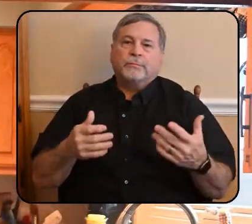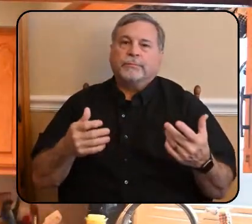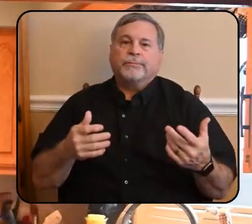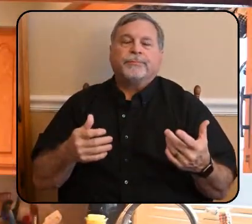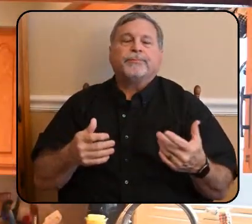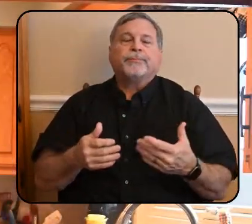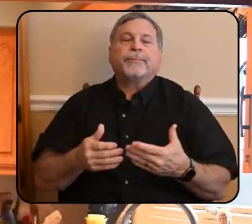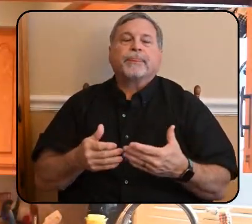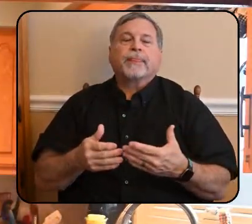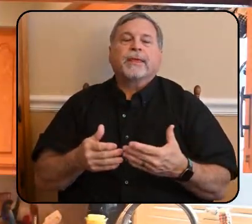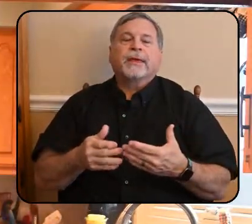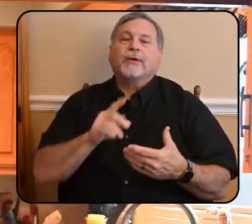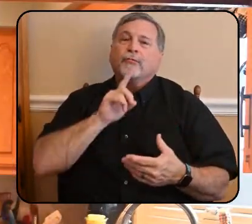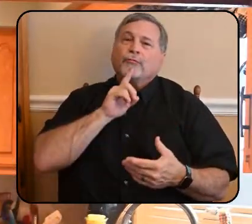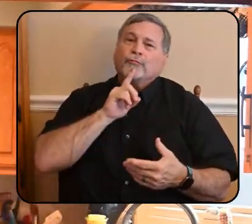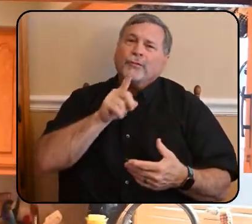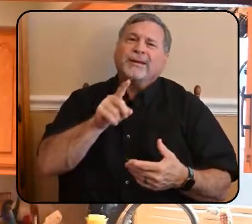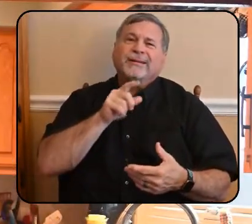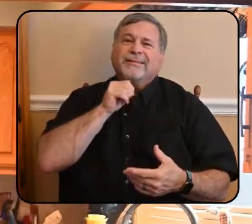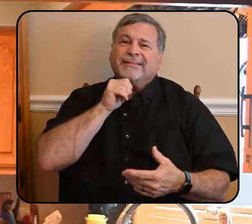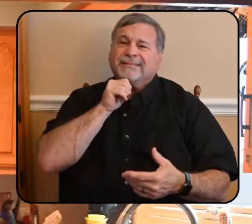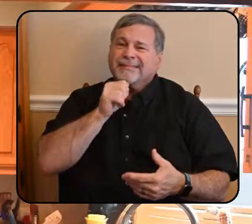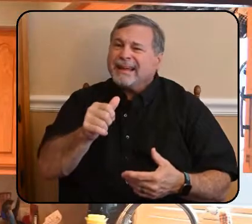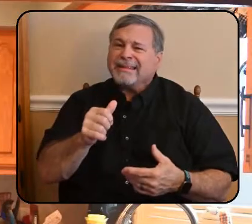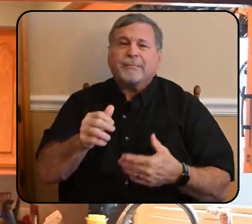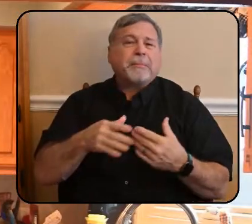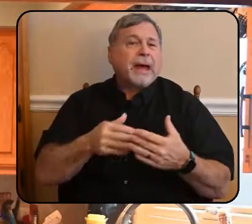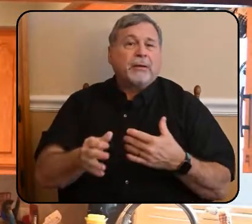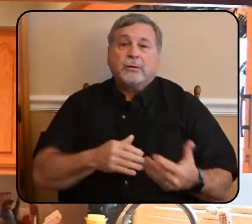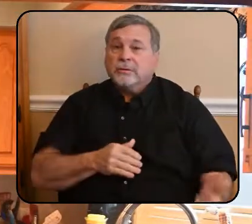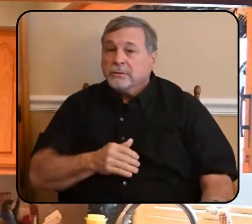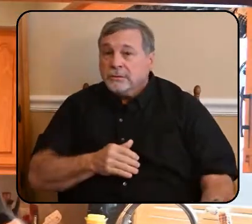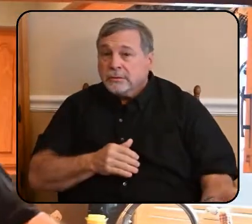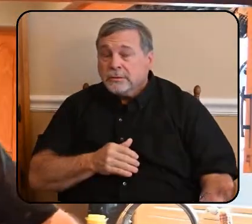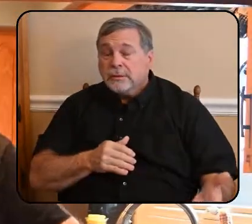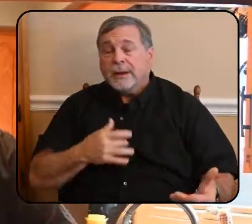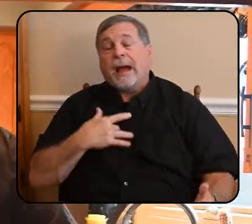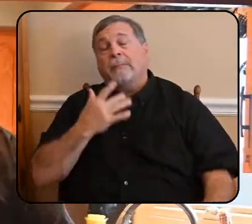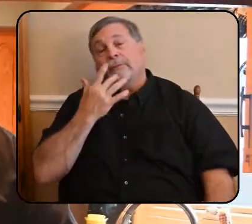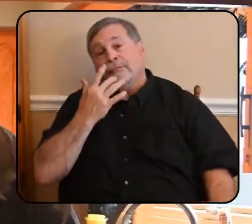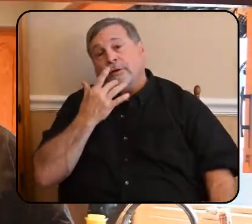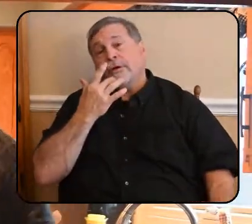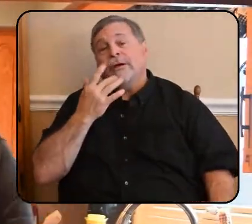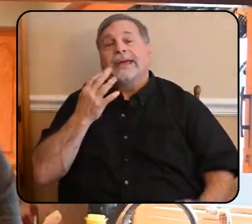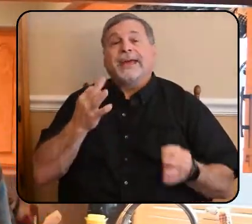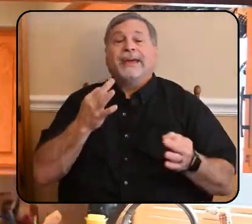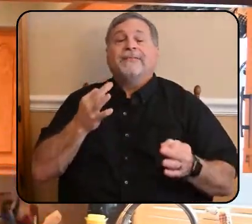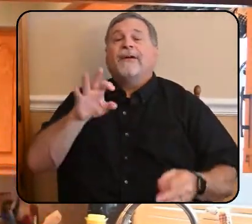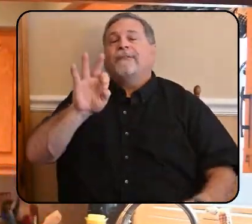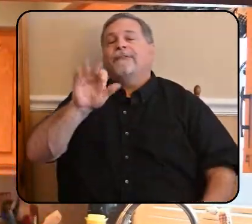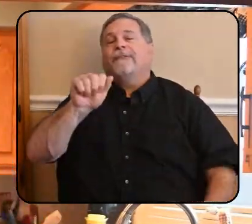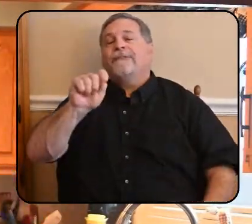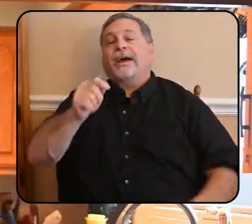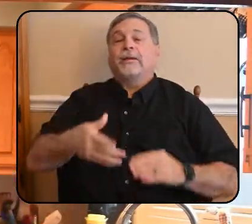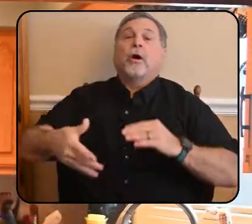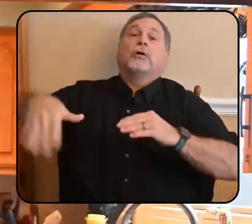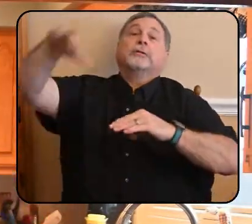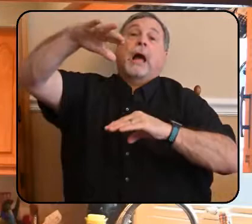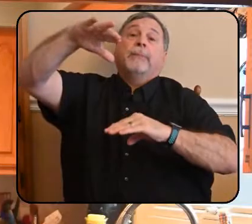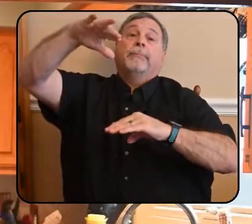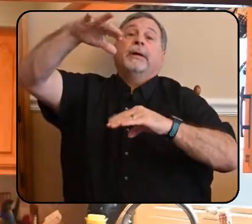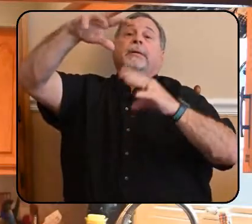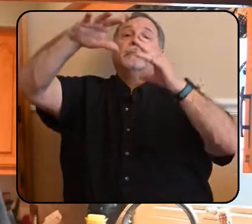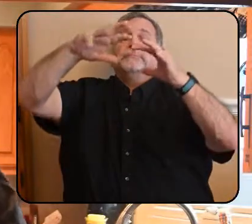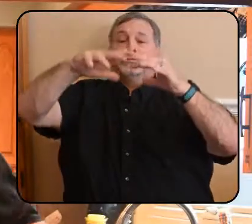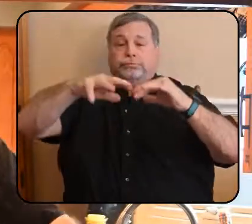It really doesn't matter, although I always find if you put the fat on the top, it's going to render down